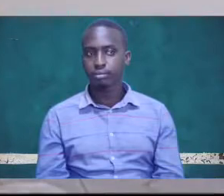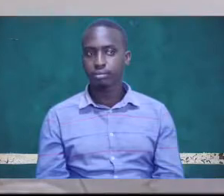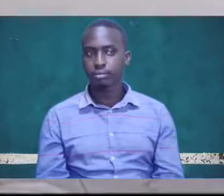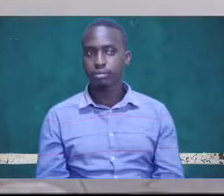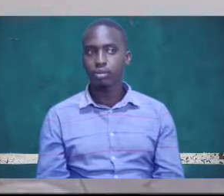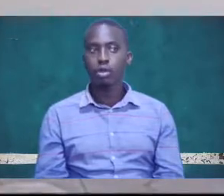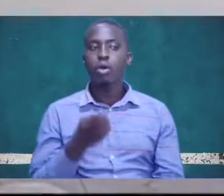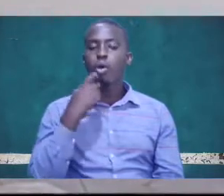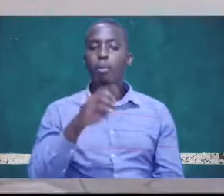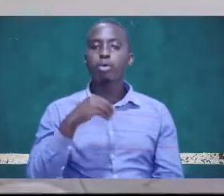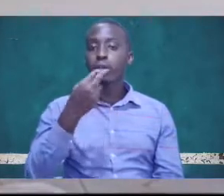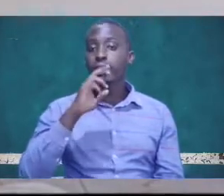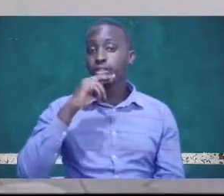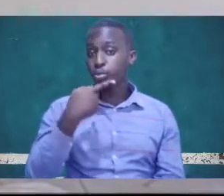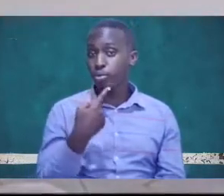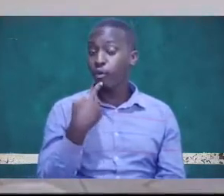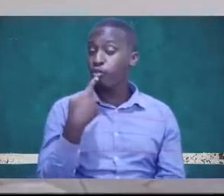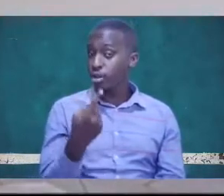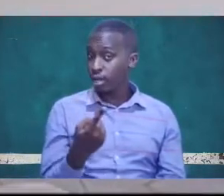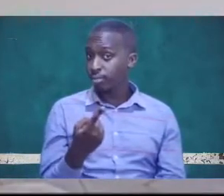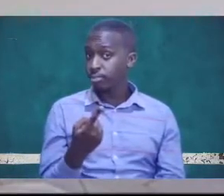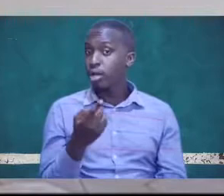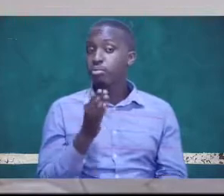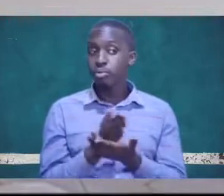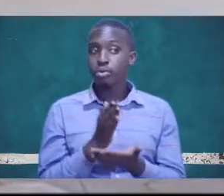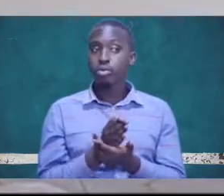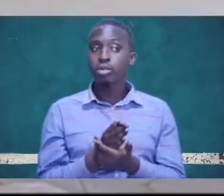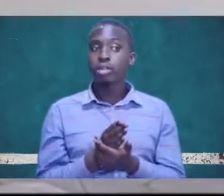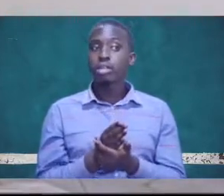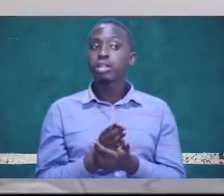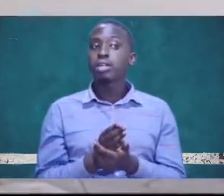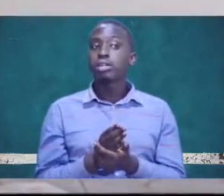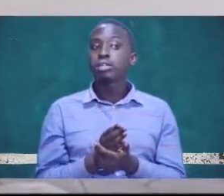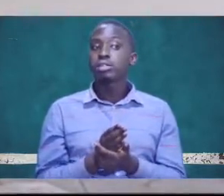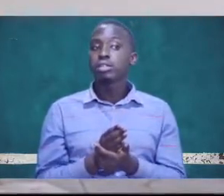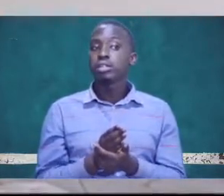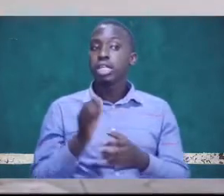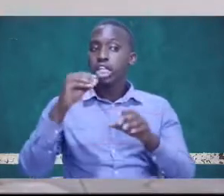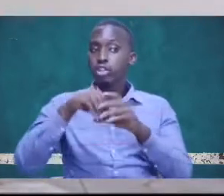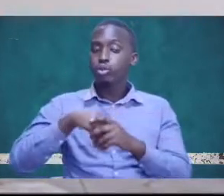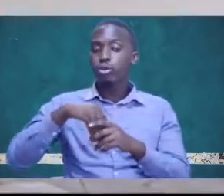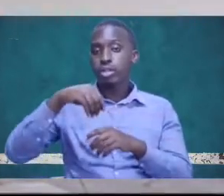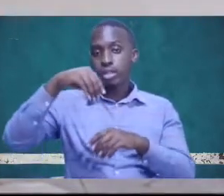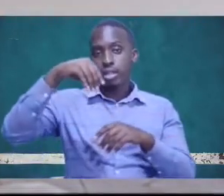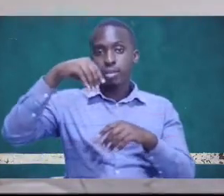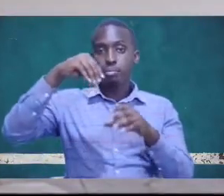you have to give the answer by saying that it is into the sun,